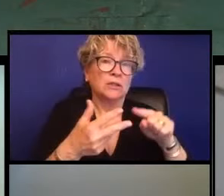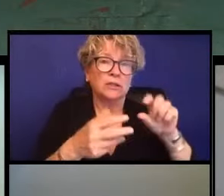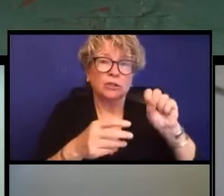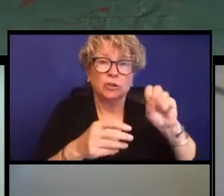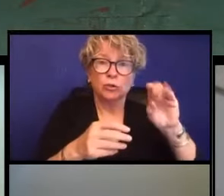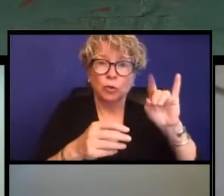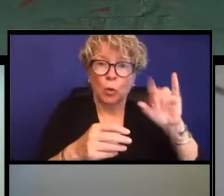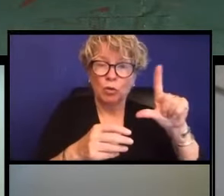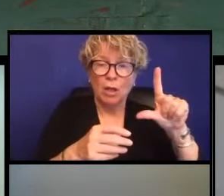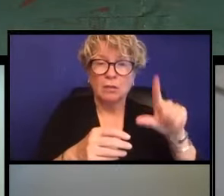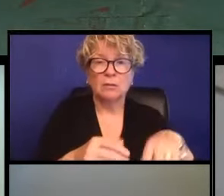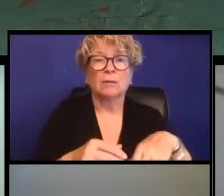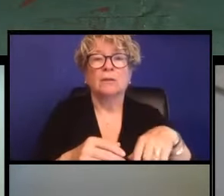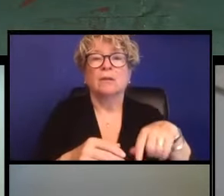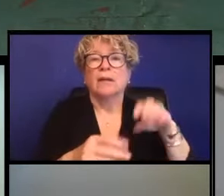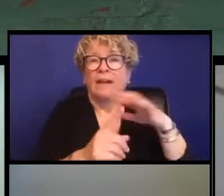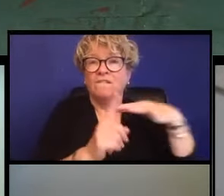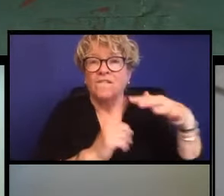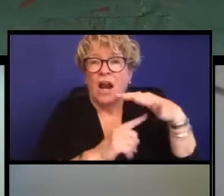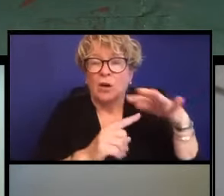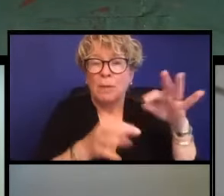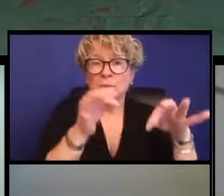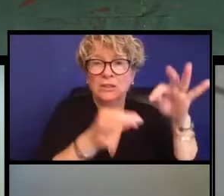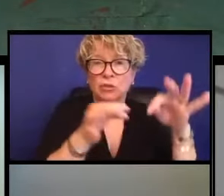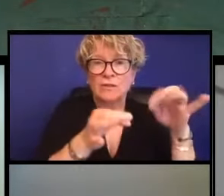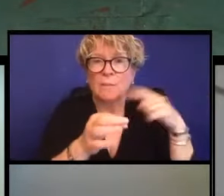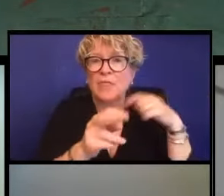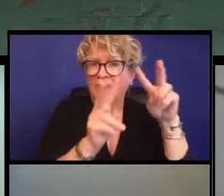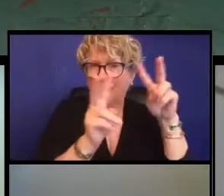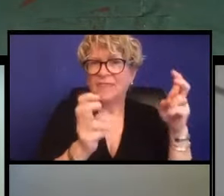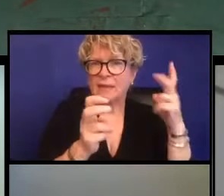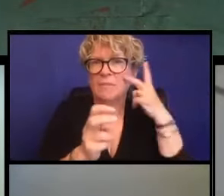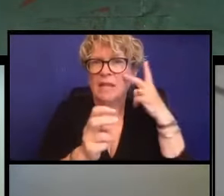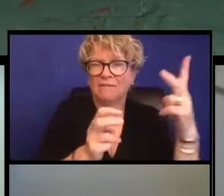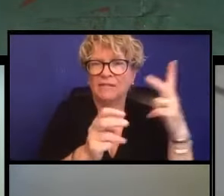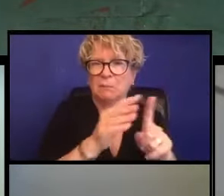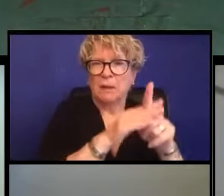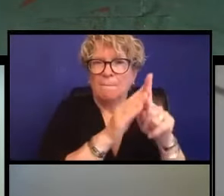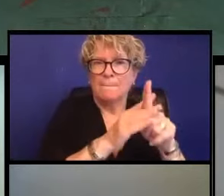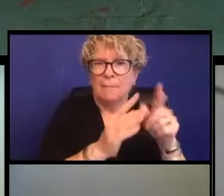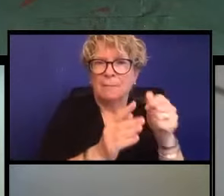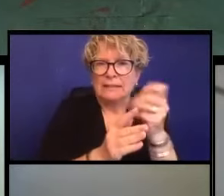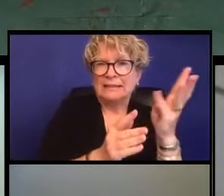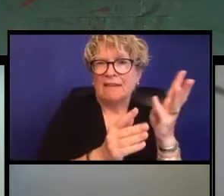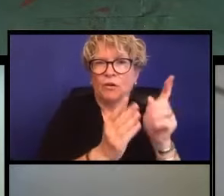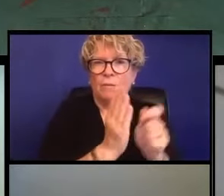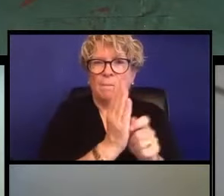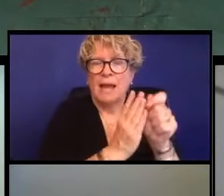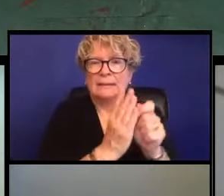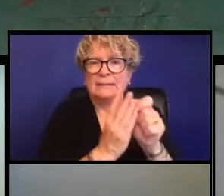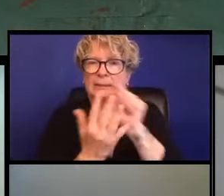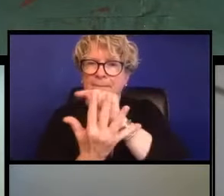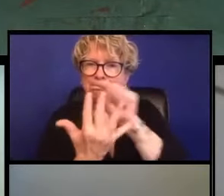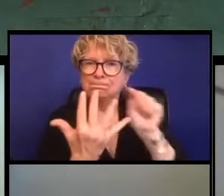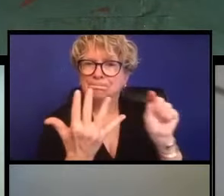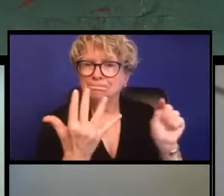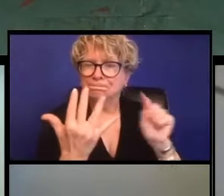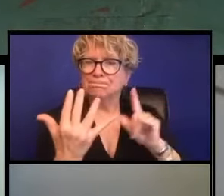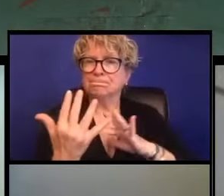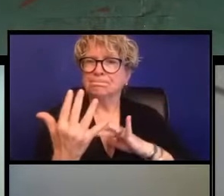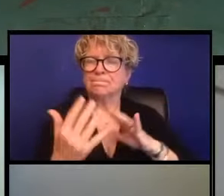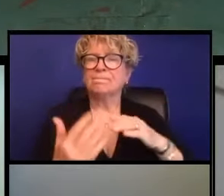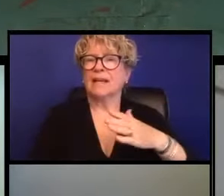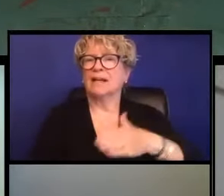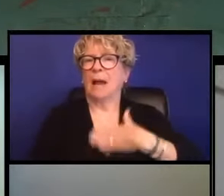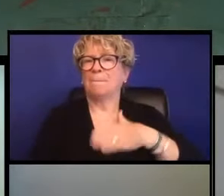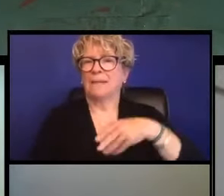Environmental justice is a theme I've seen about several magazines. So I'm very happy. I think some of that may